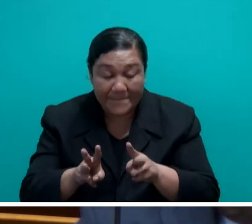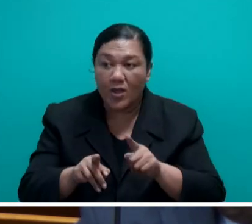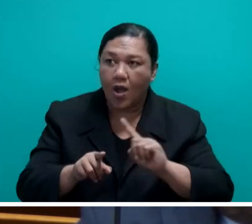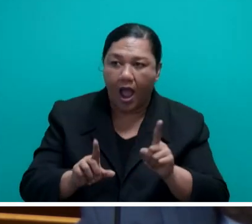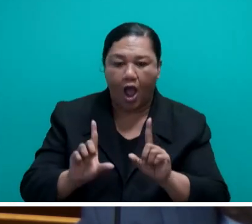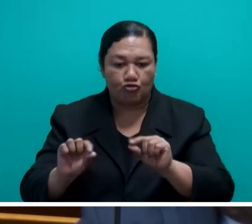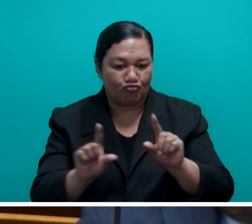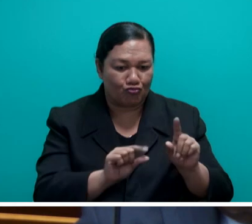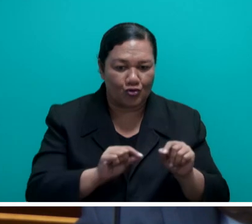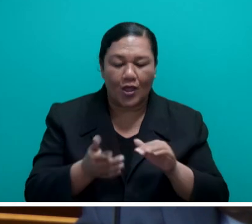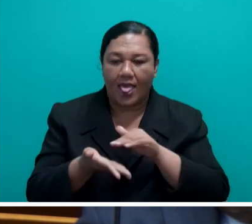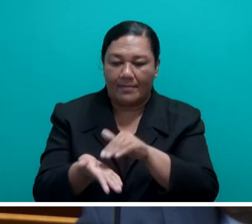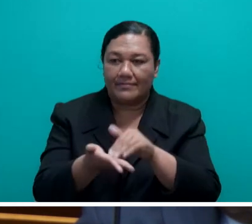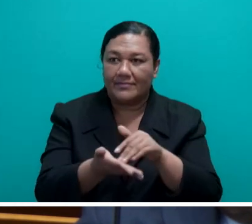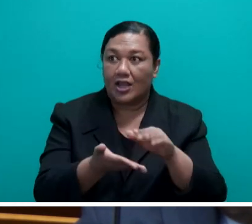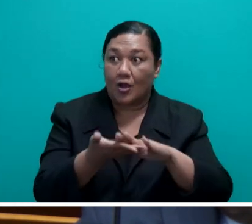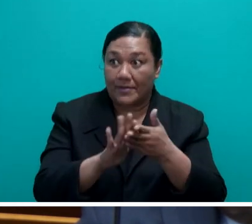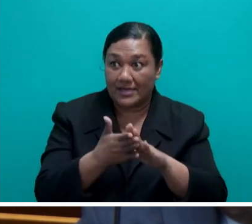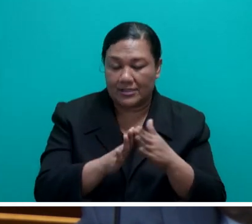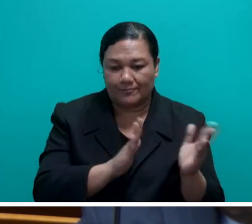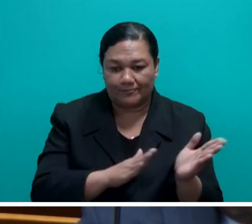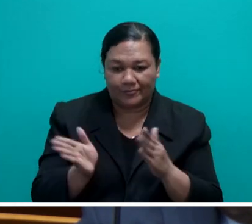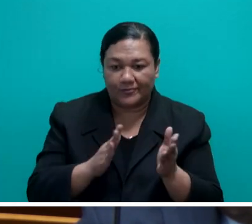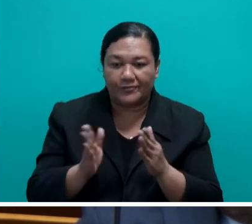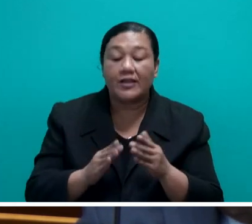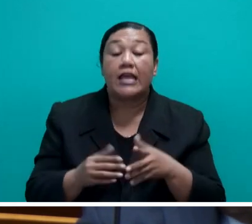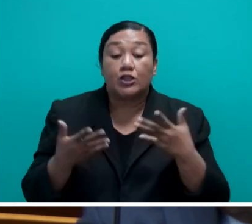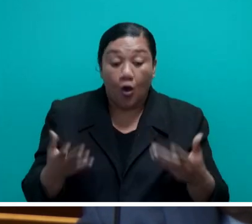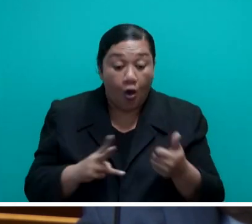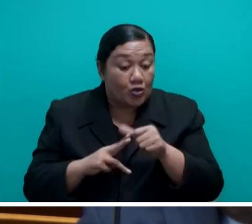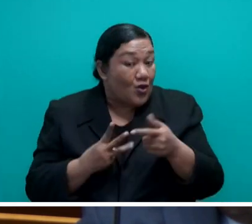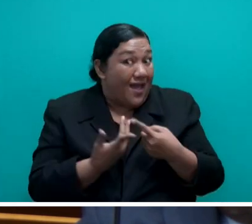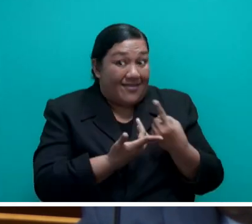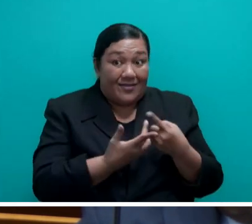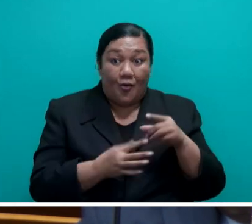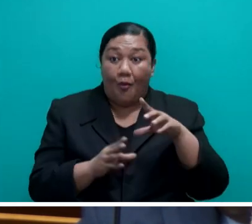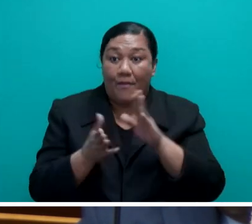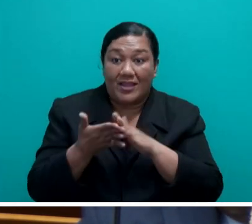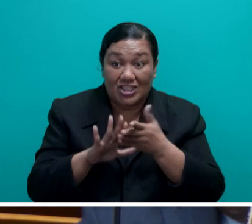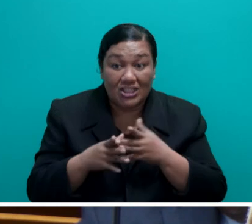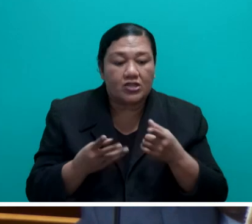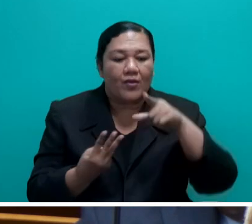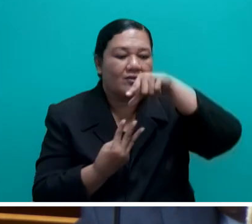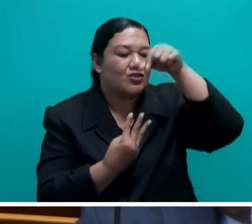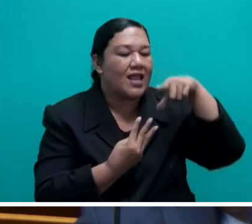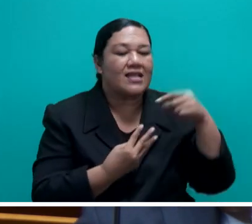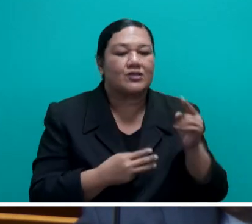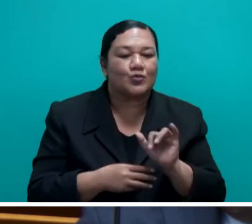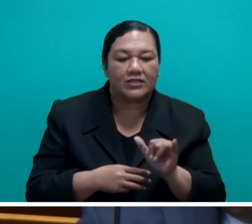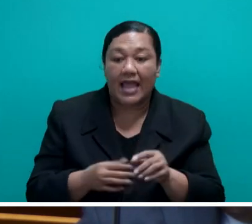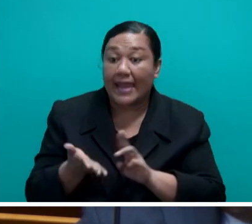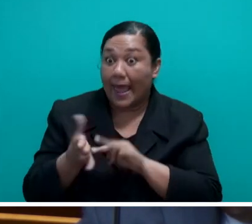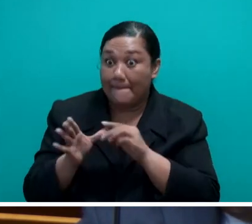communities, providing justification for selection of a community. To Madam Deputy Speaker, the Nabavatu Village